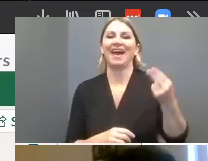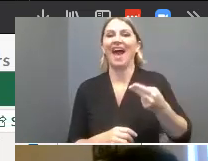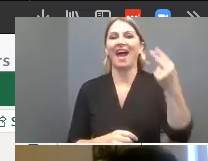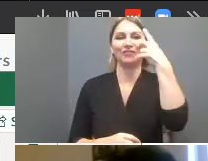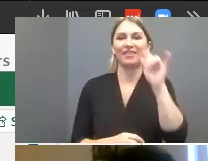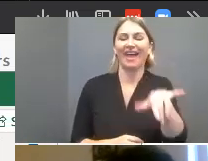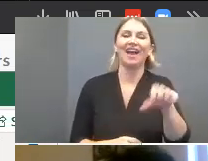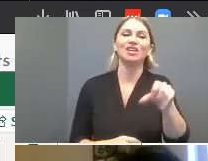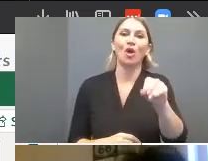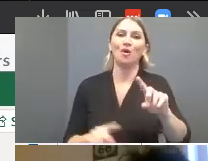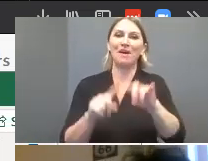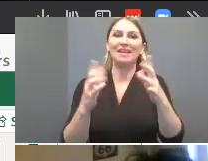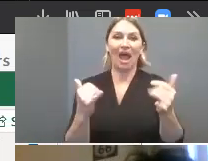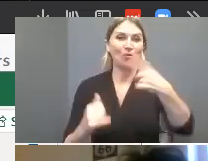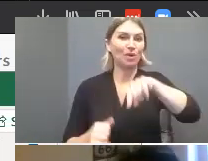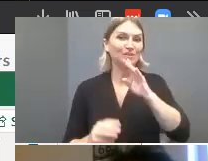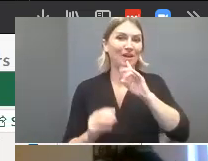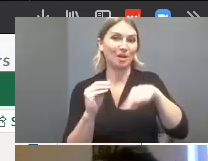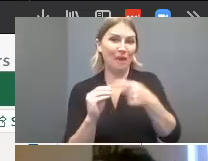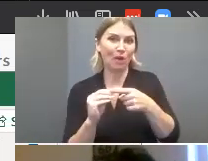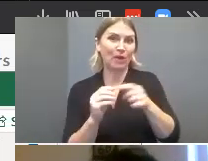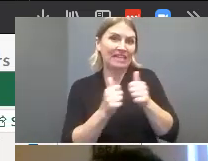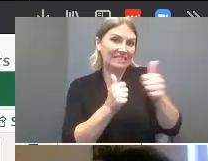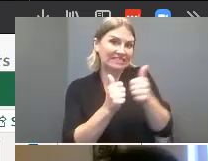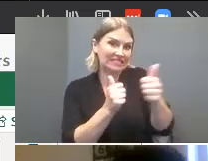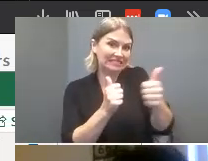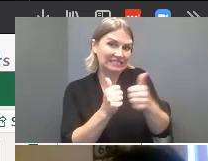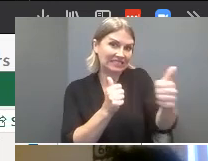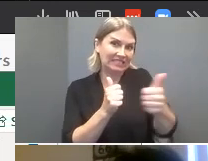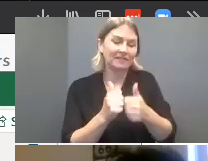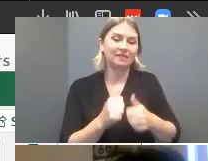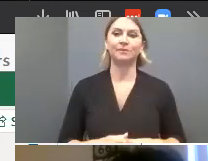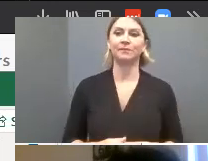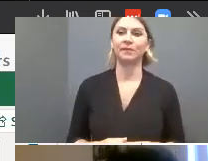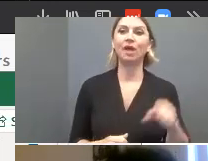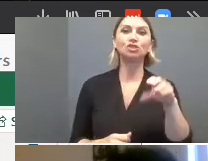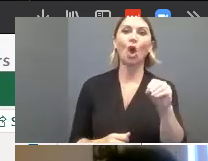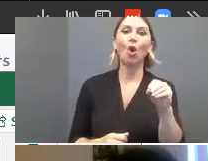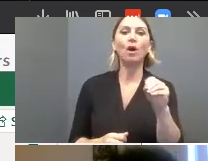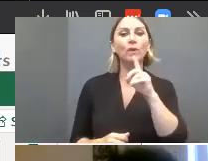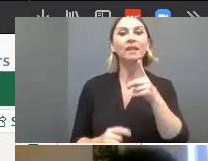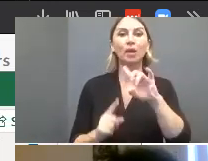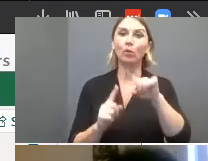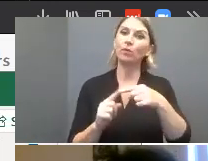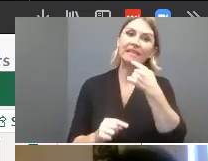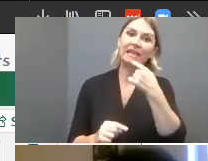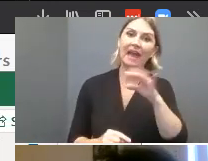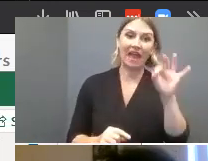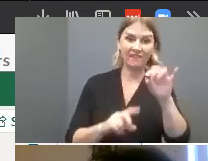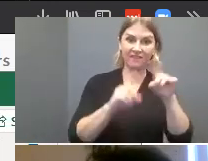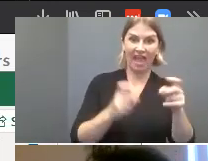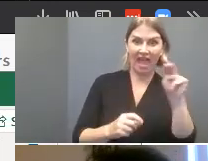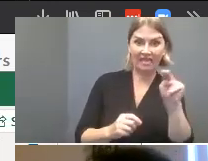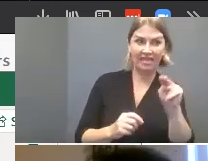But now we are going to talk about these things in a more mathematical sense, right? So essentially when we say that f of n equals